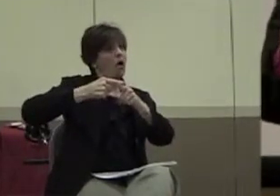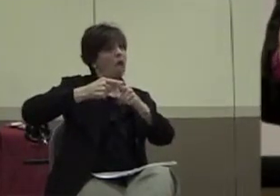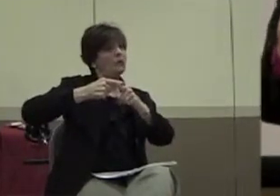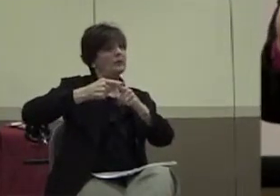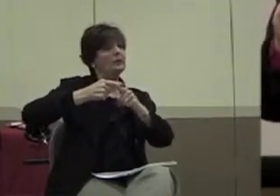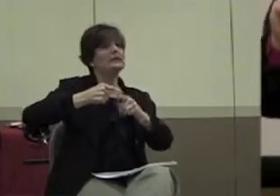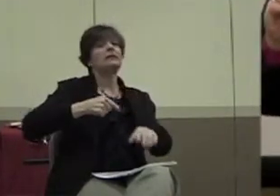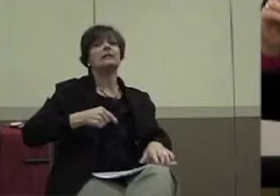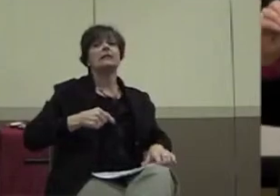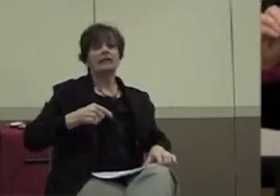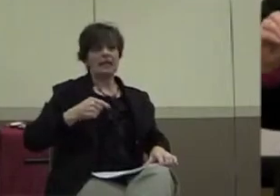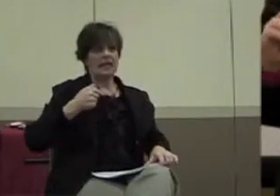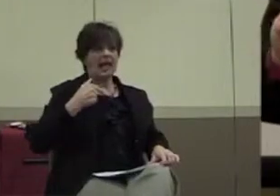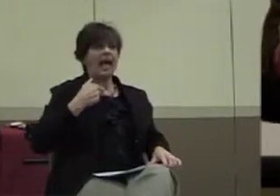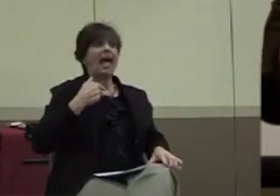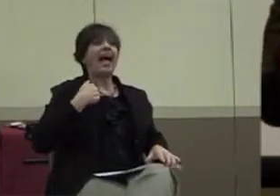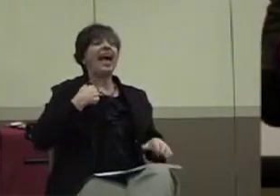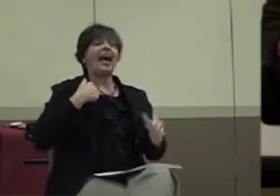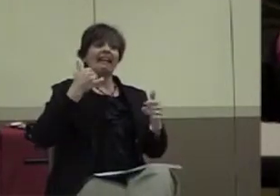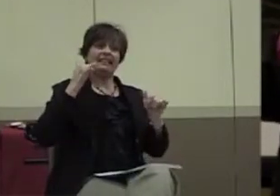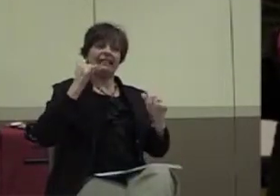when I back up, but I'm getting better.